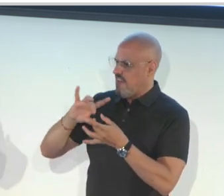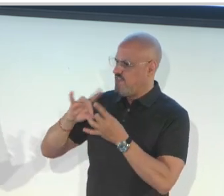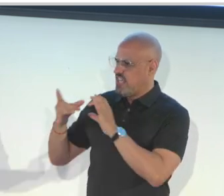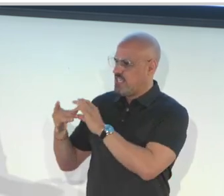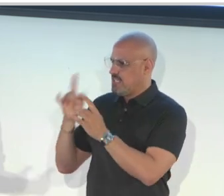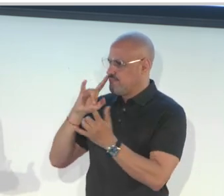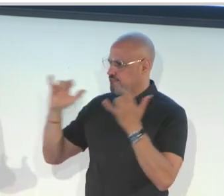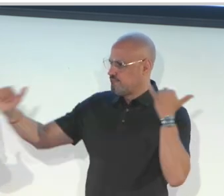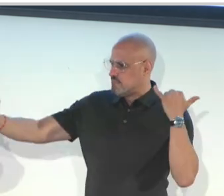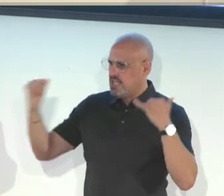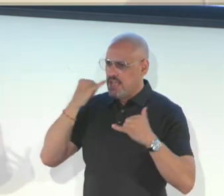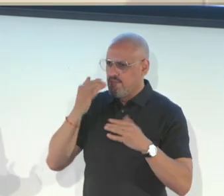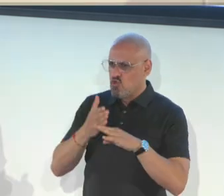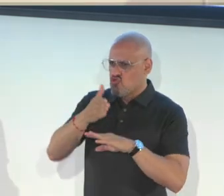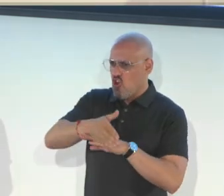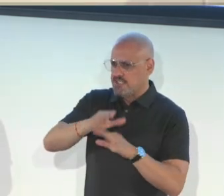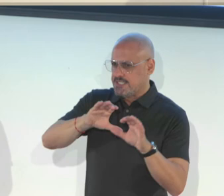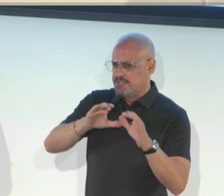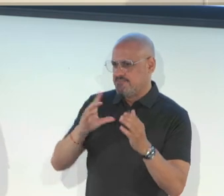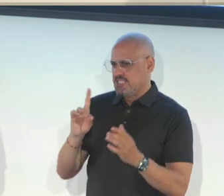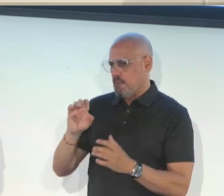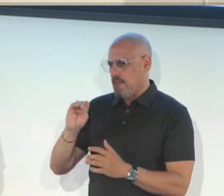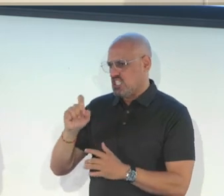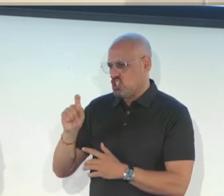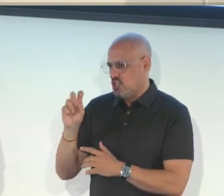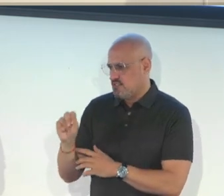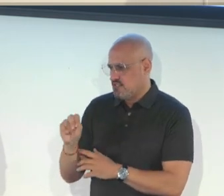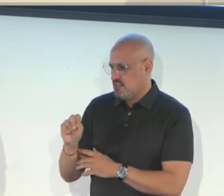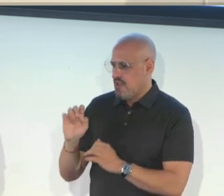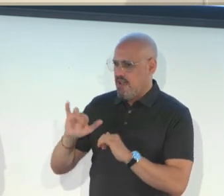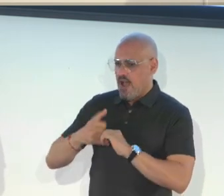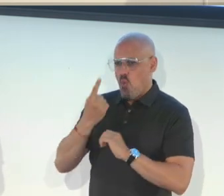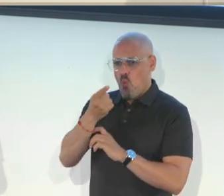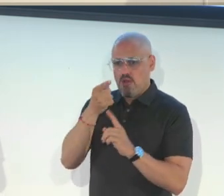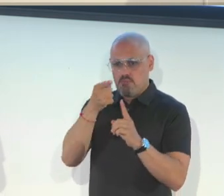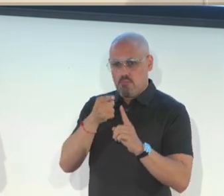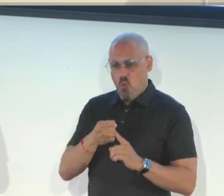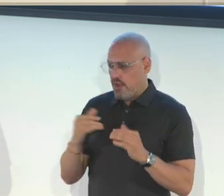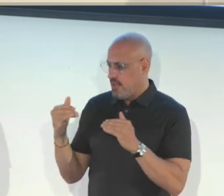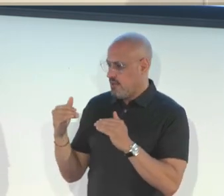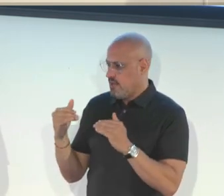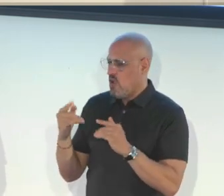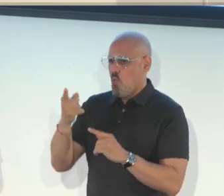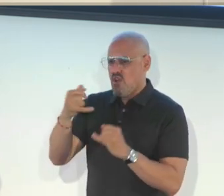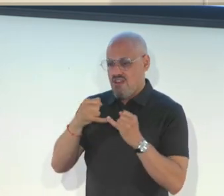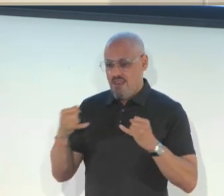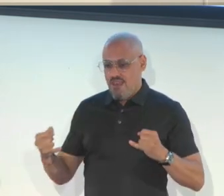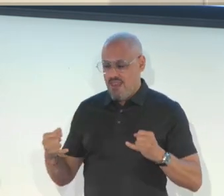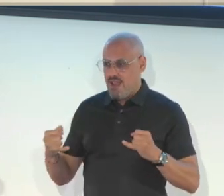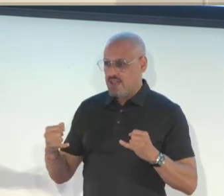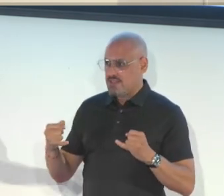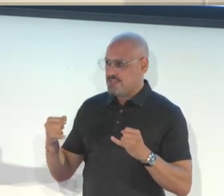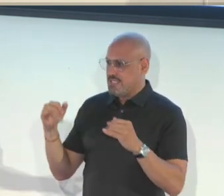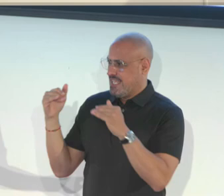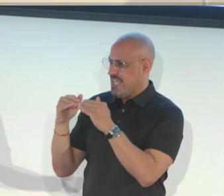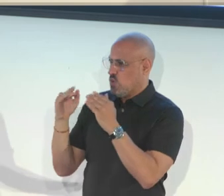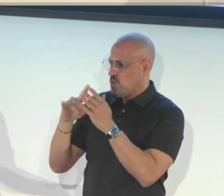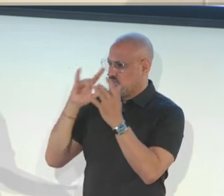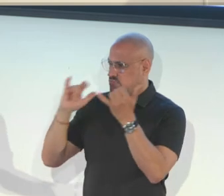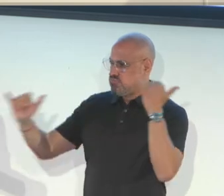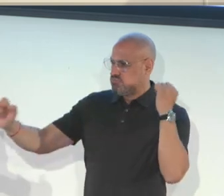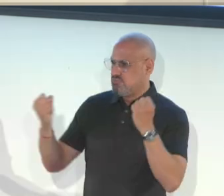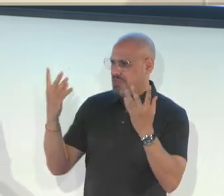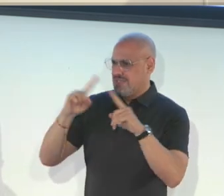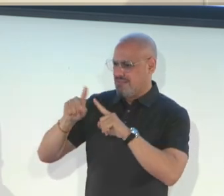if you're crossing dimensions and talking about how 1 point is equal, or 1 line is it's equal to an infinite number of